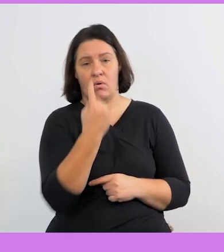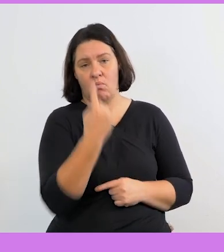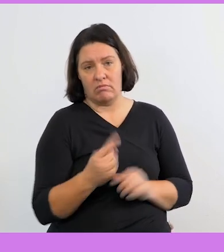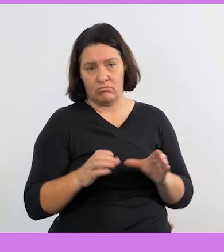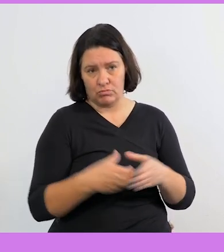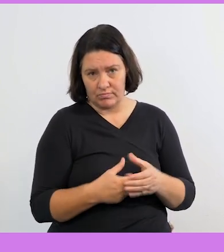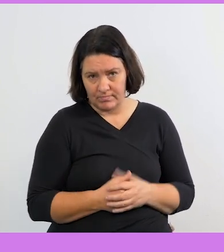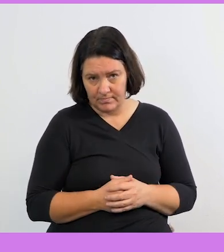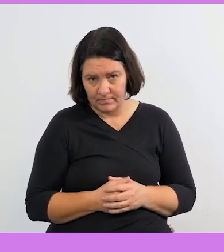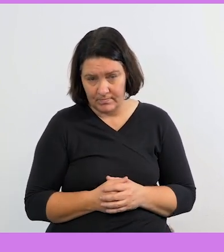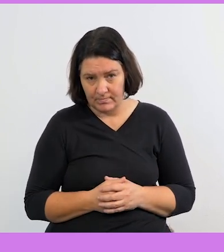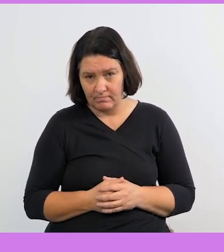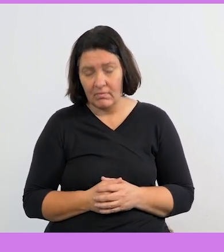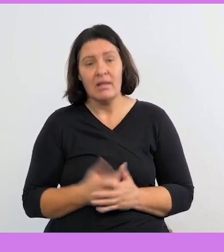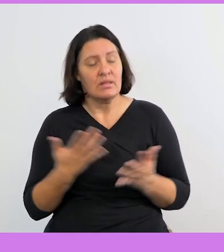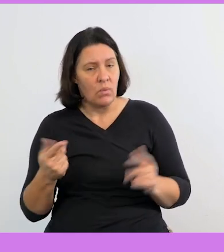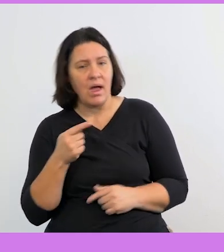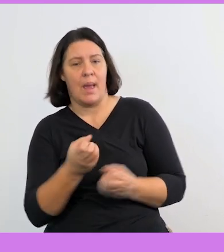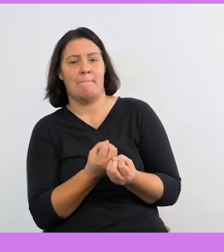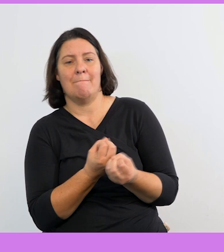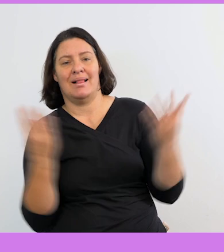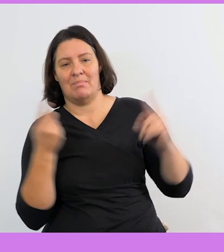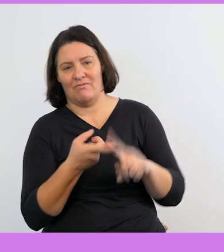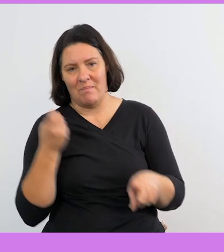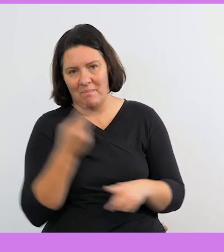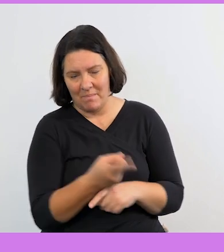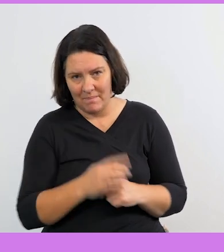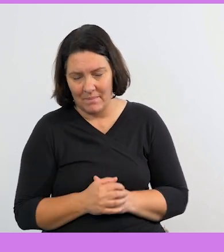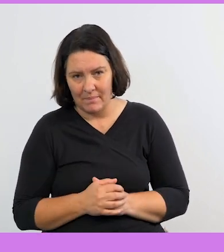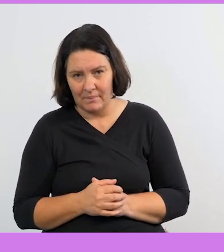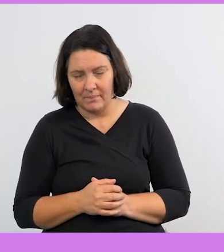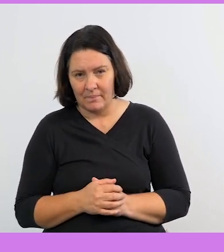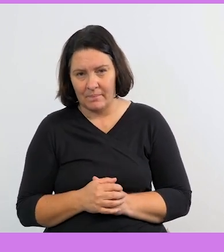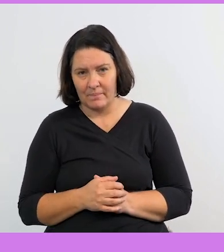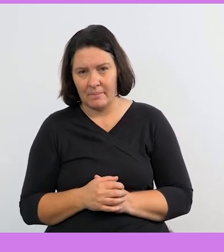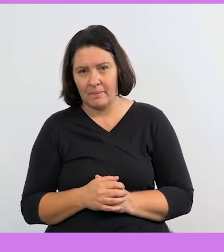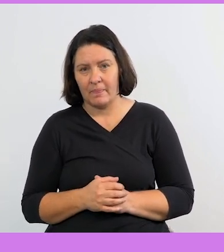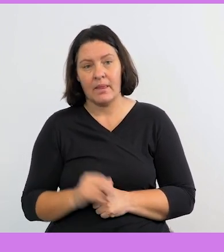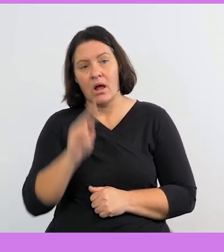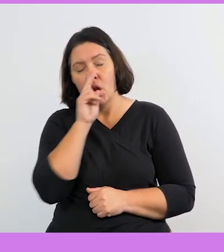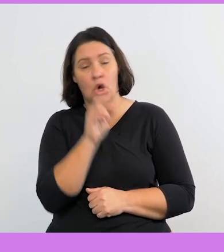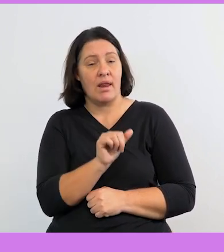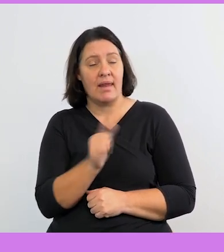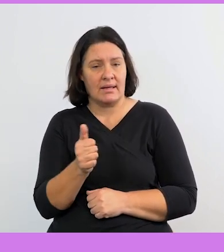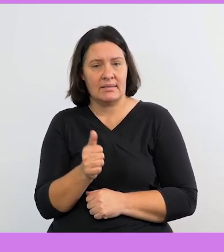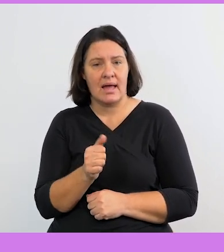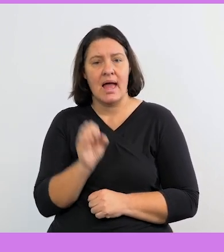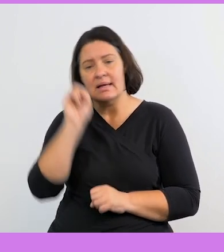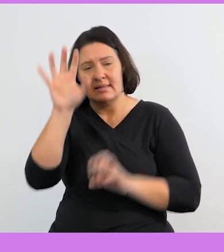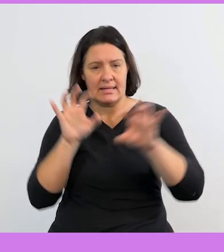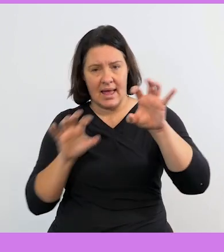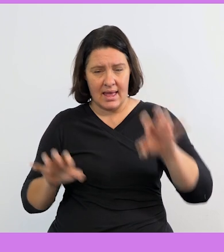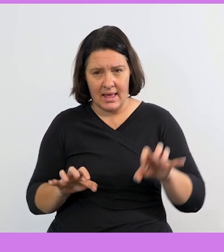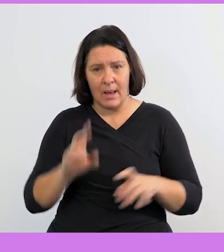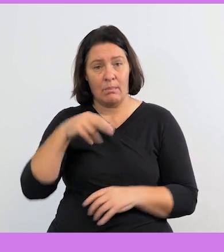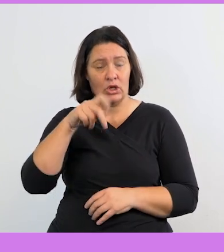more than one category, right? That's where the word multiple is coming from. Then, looking at the next one, scatter